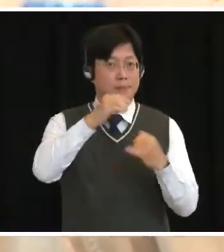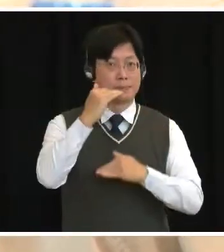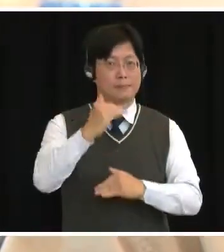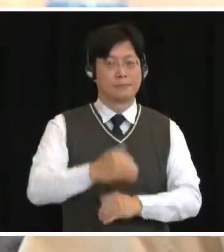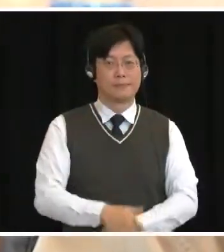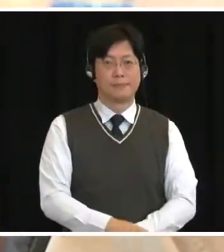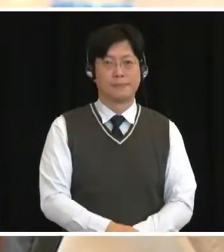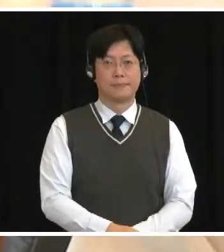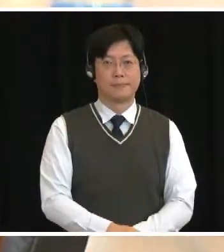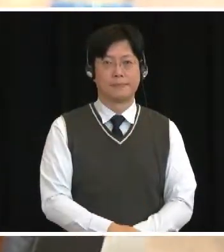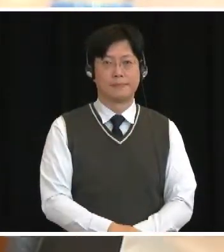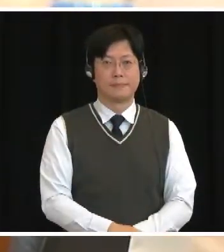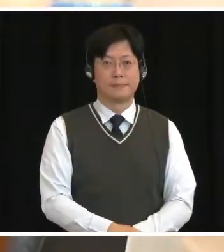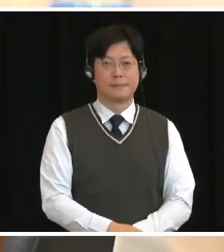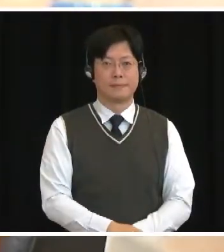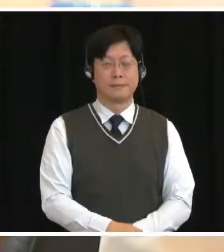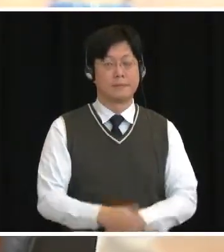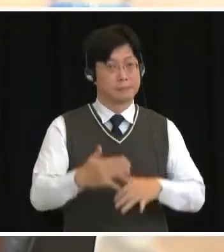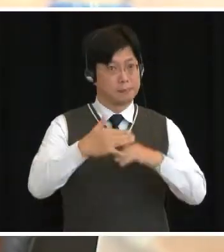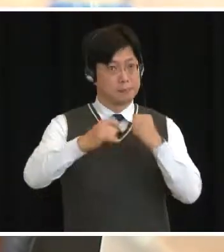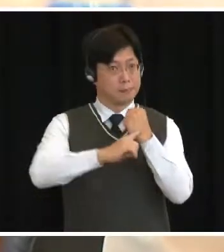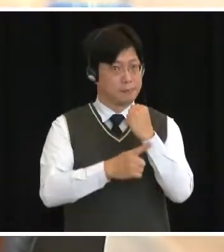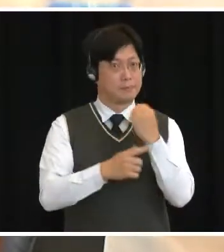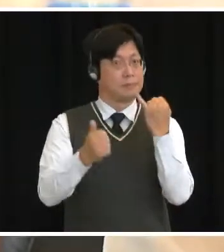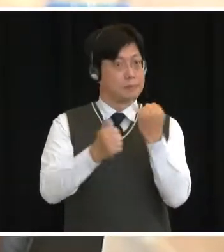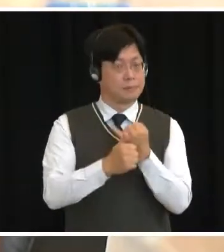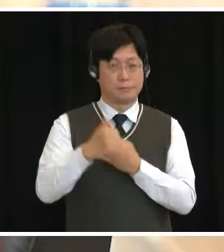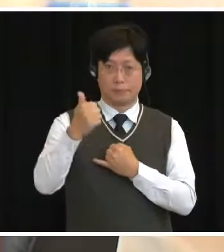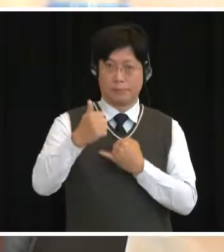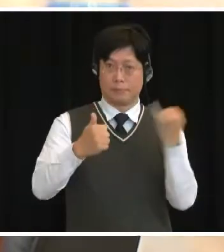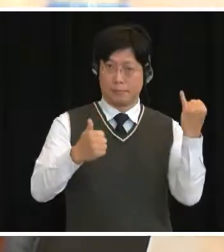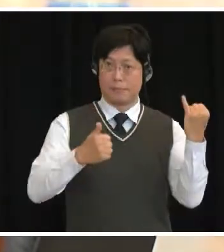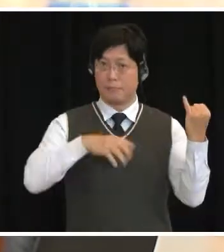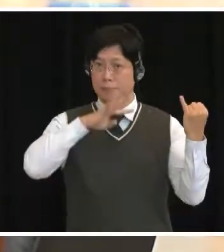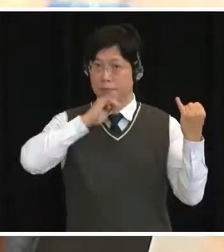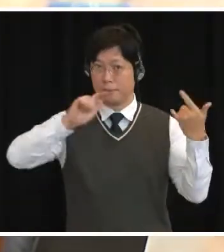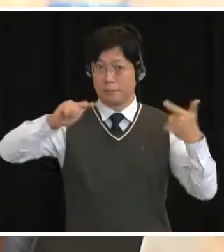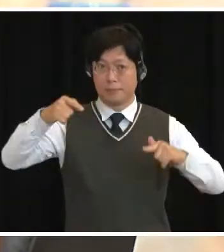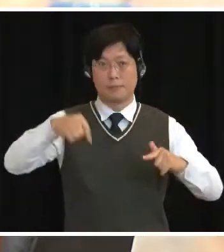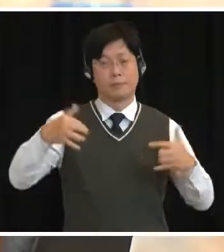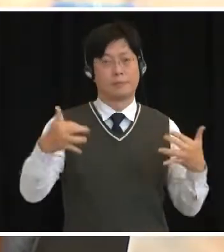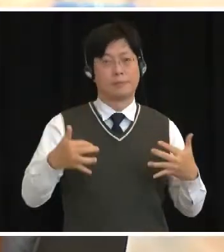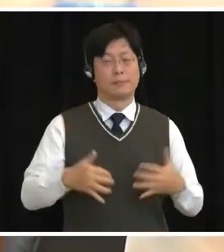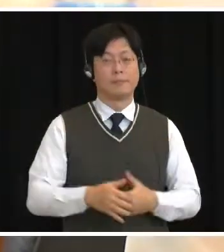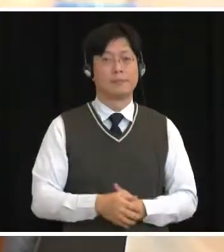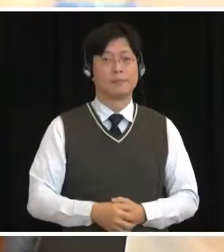concerning the age of marriage